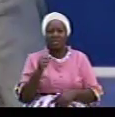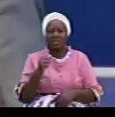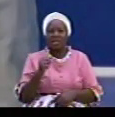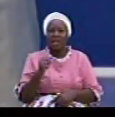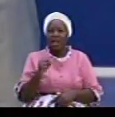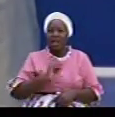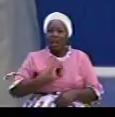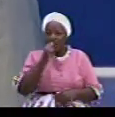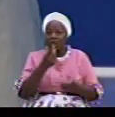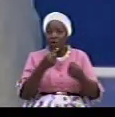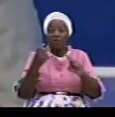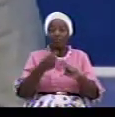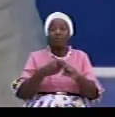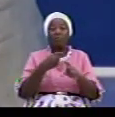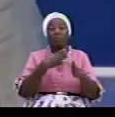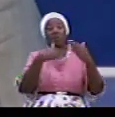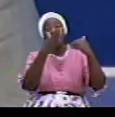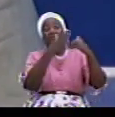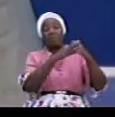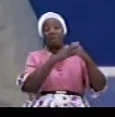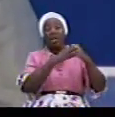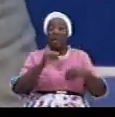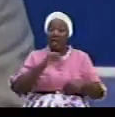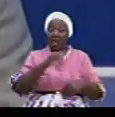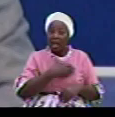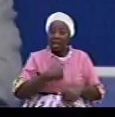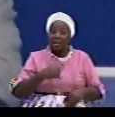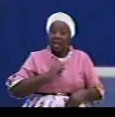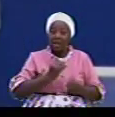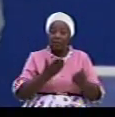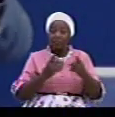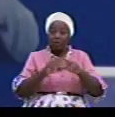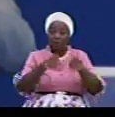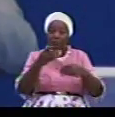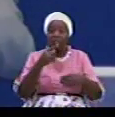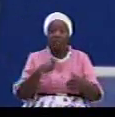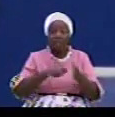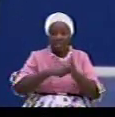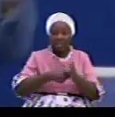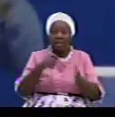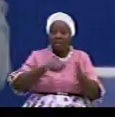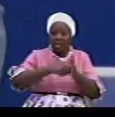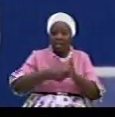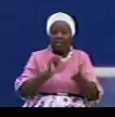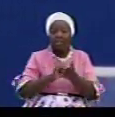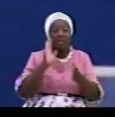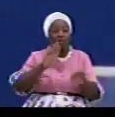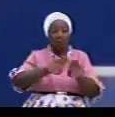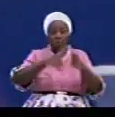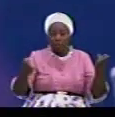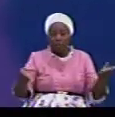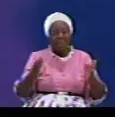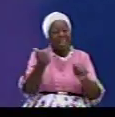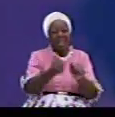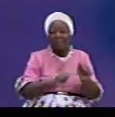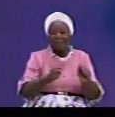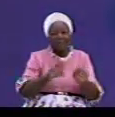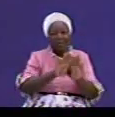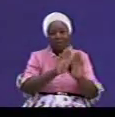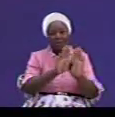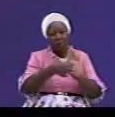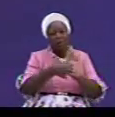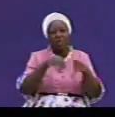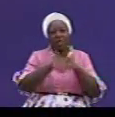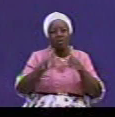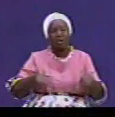from on high, I want to give you the key that will open every door in your